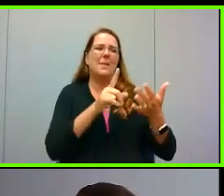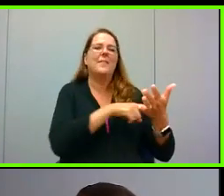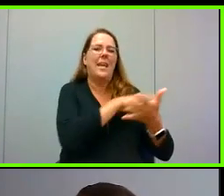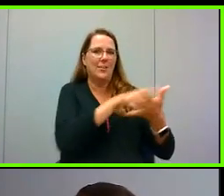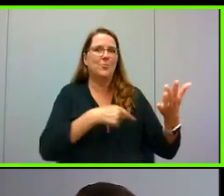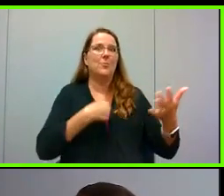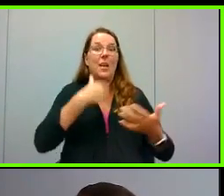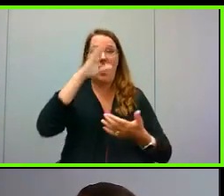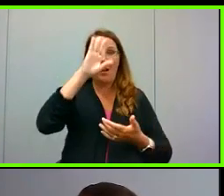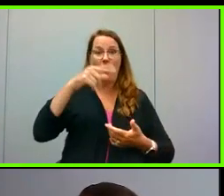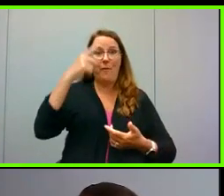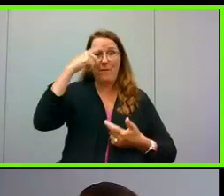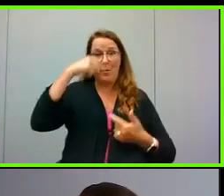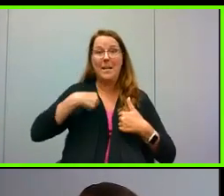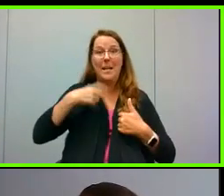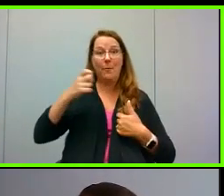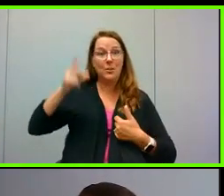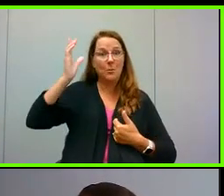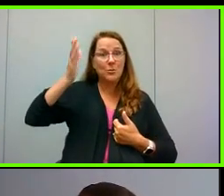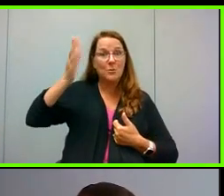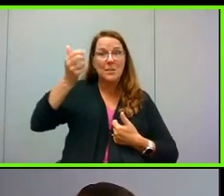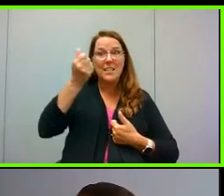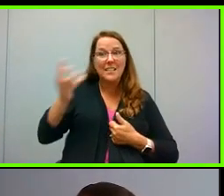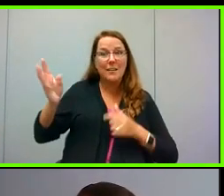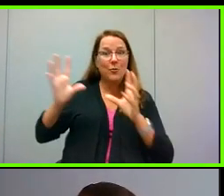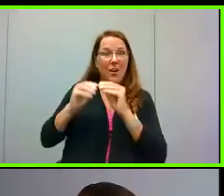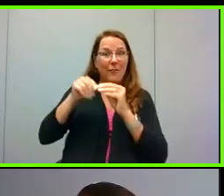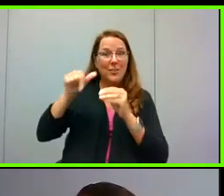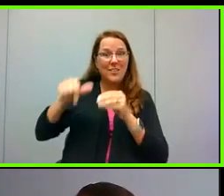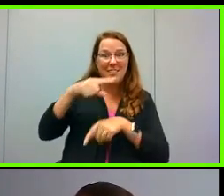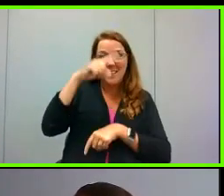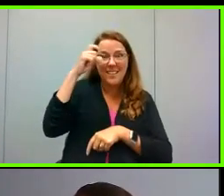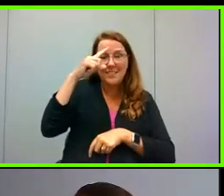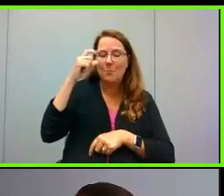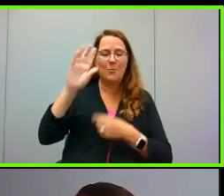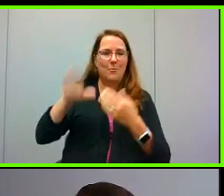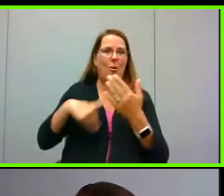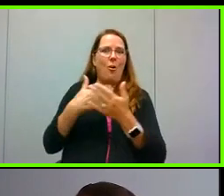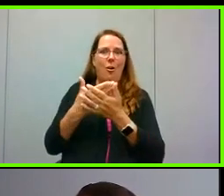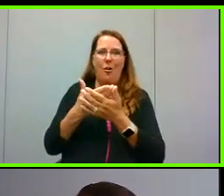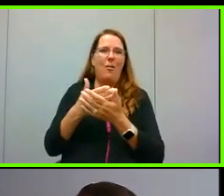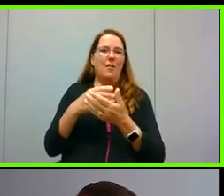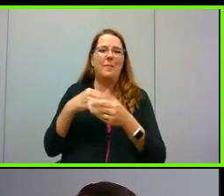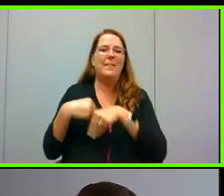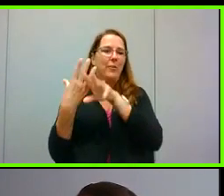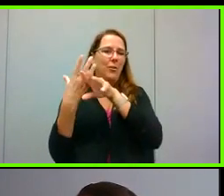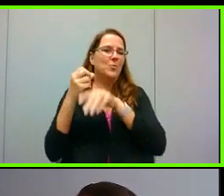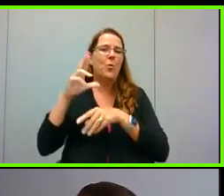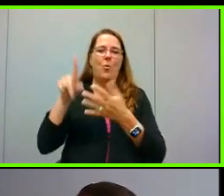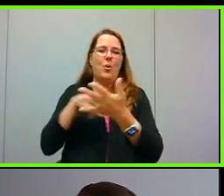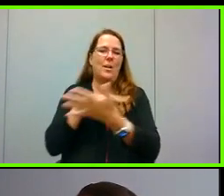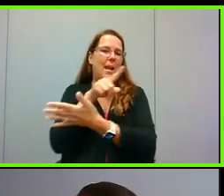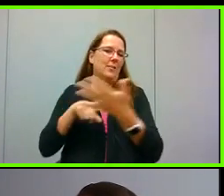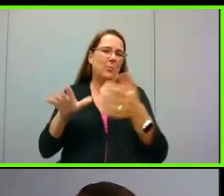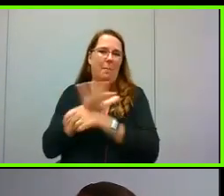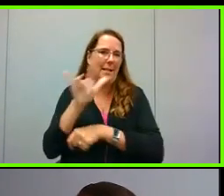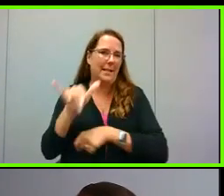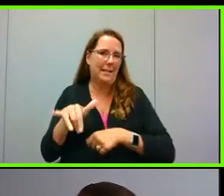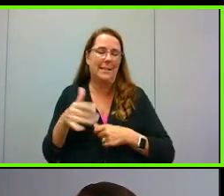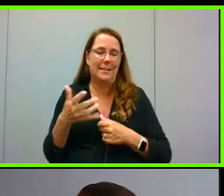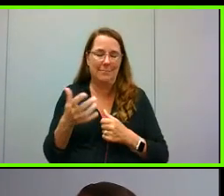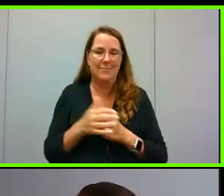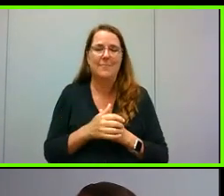due to speak at several conferences this summer, all of which have been either moved virtually or canceled. Speaking virtually